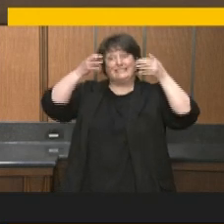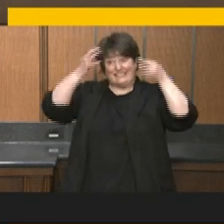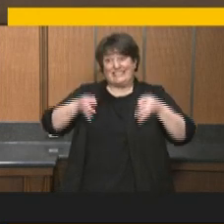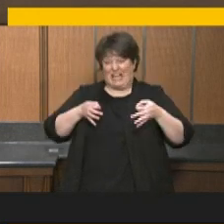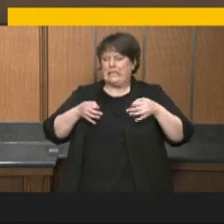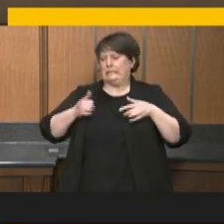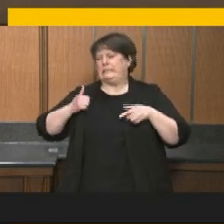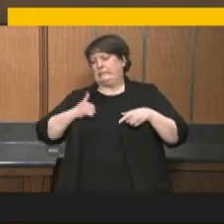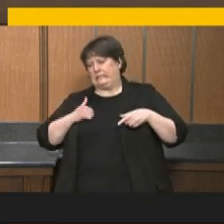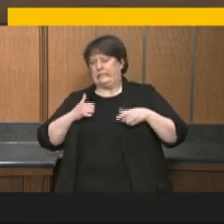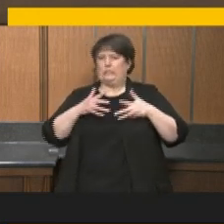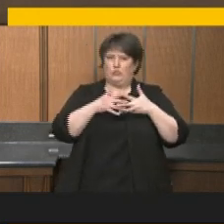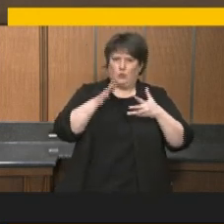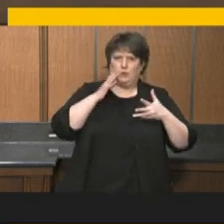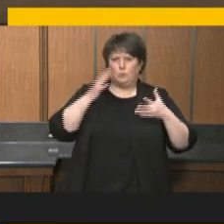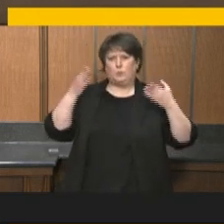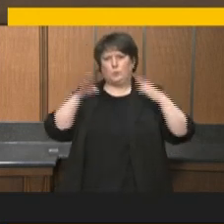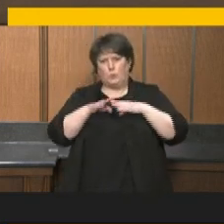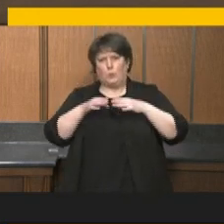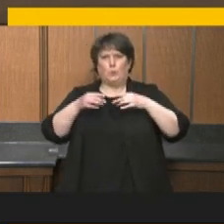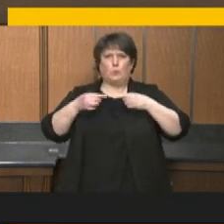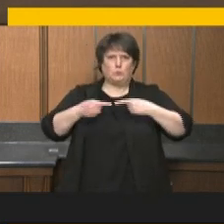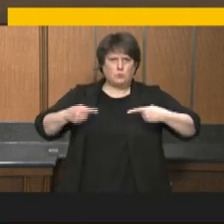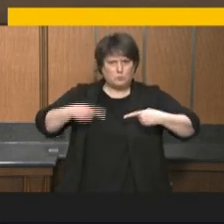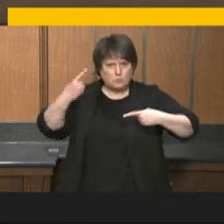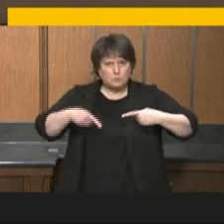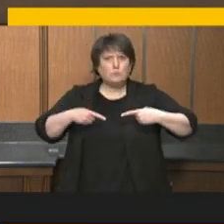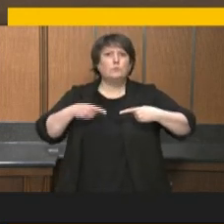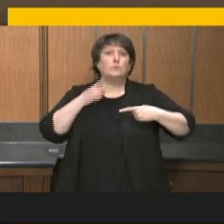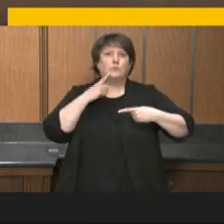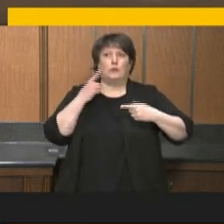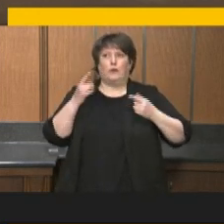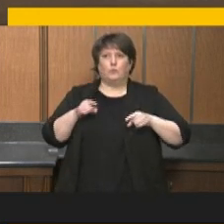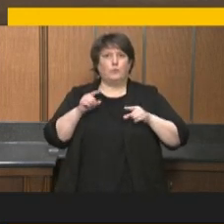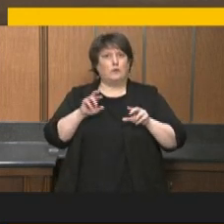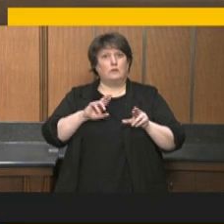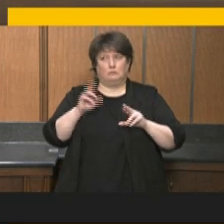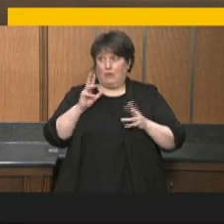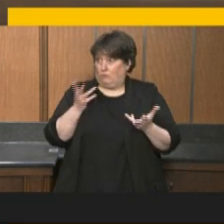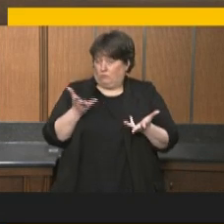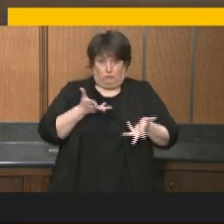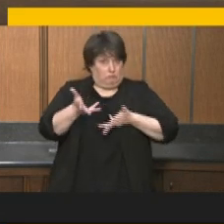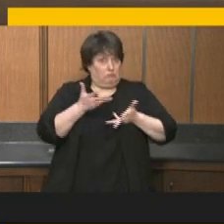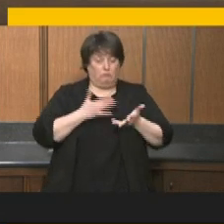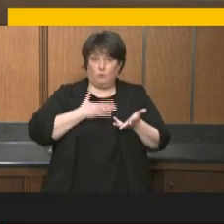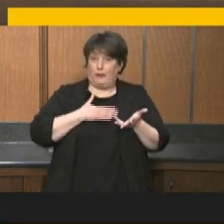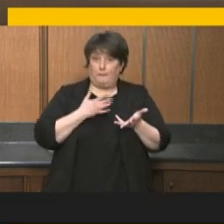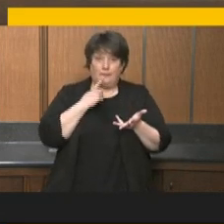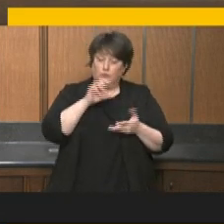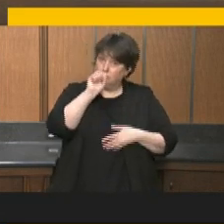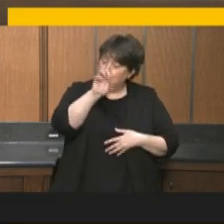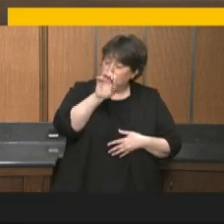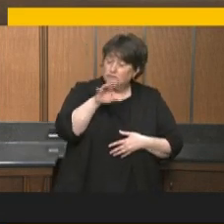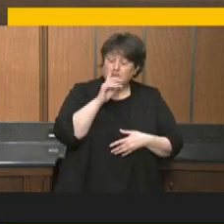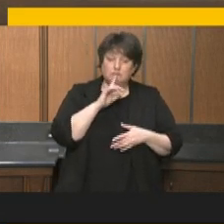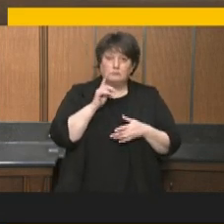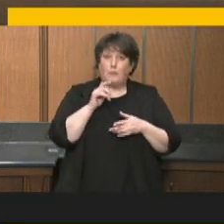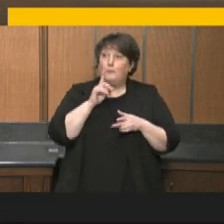has been made, and to be ready and open and to say all the details have not yet